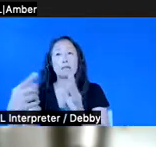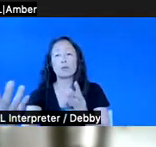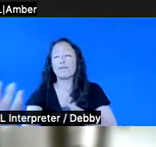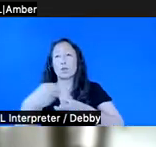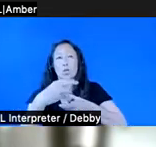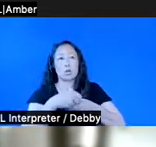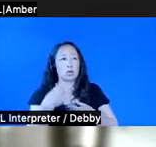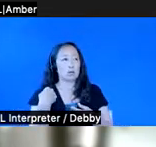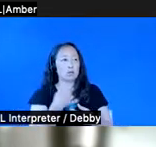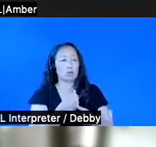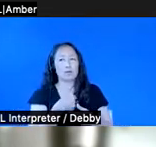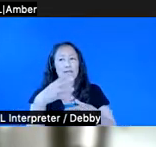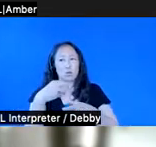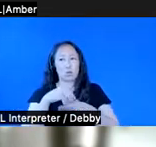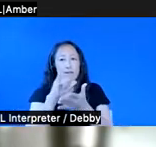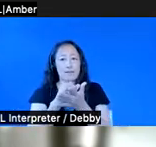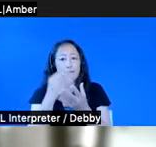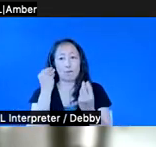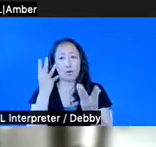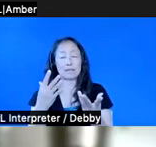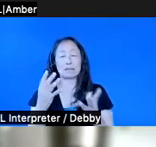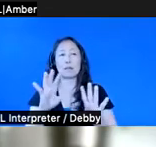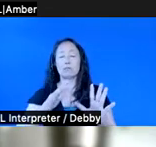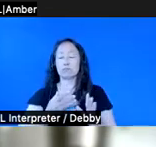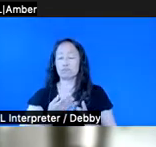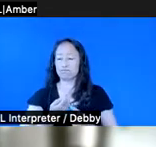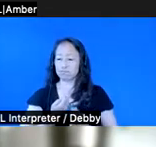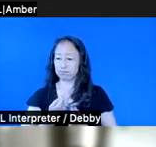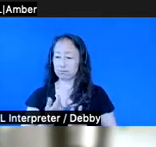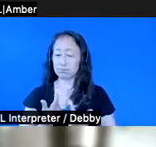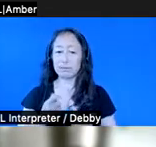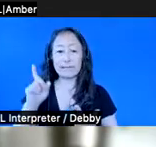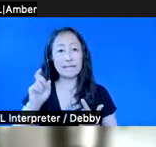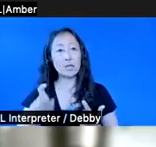not advocating for anything that would compromise personal sovereignty or that